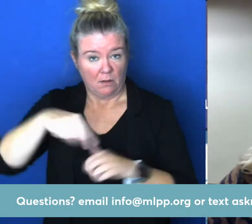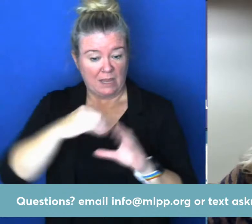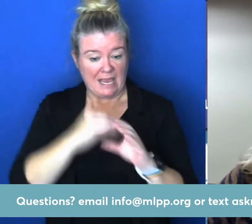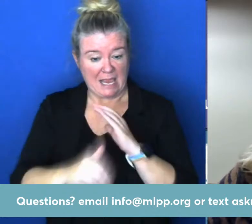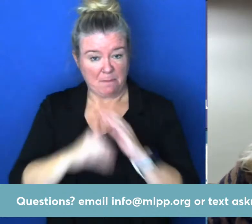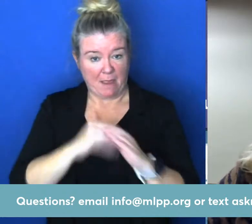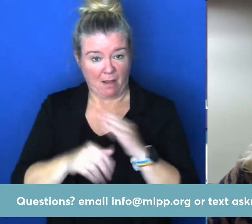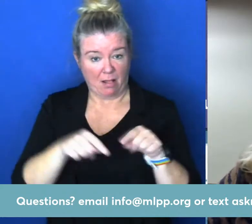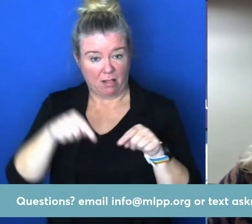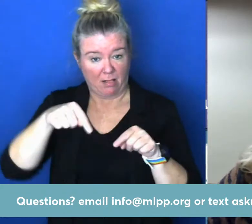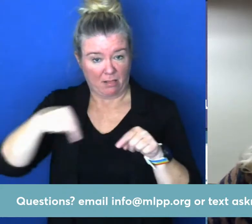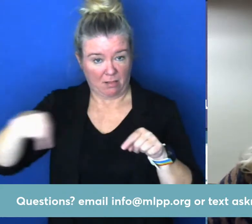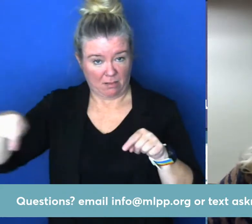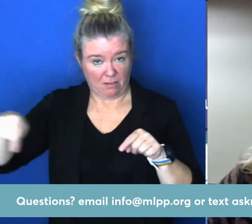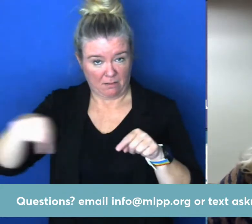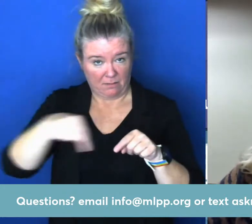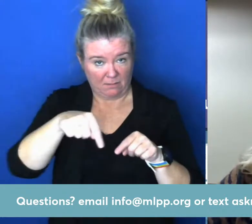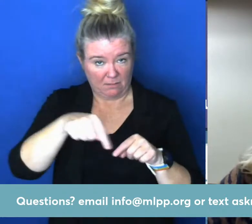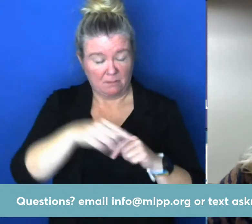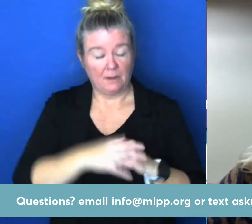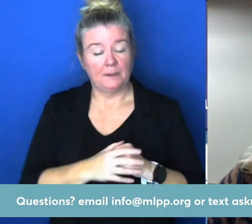questions to